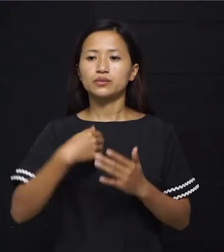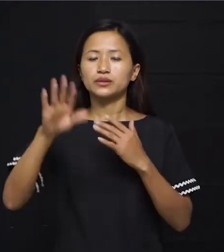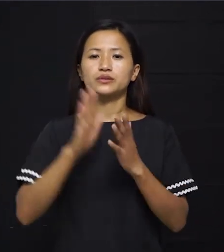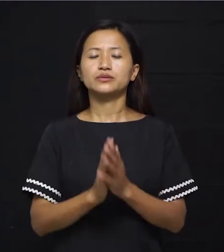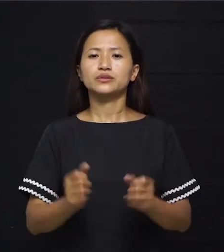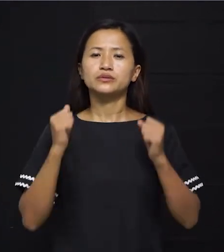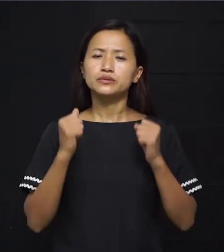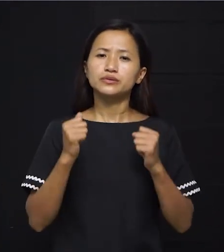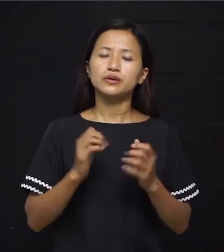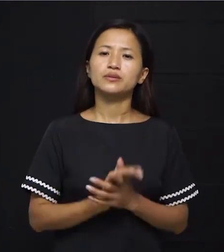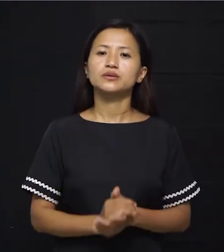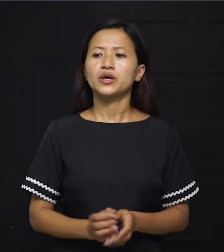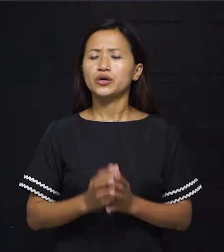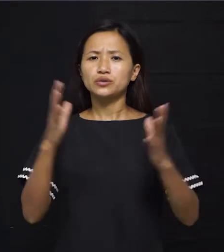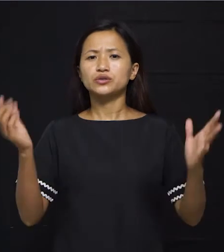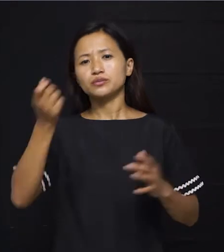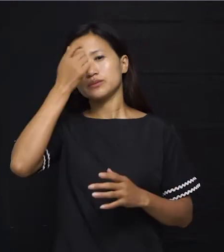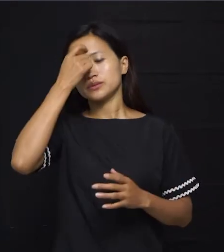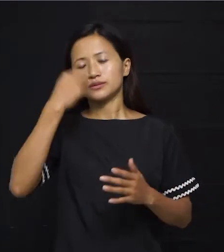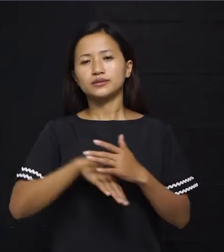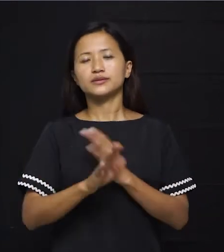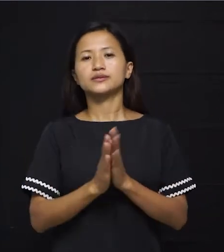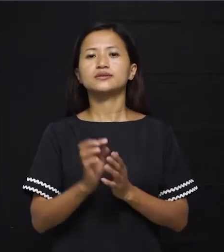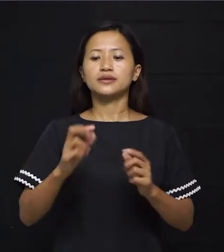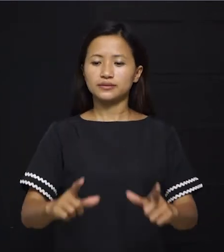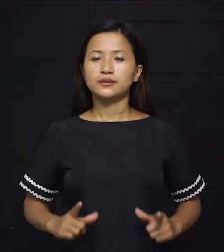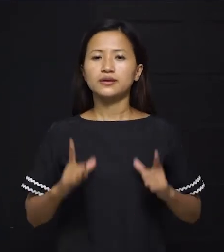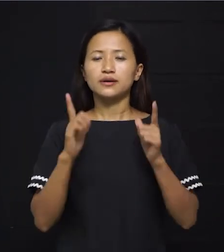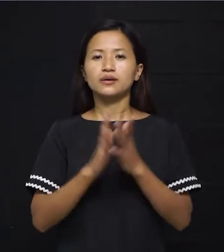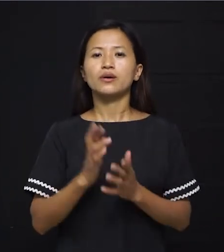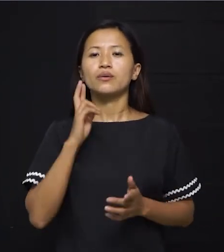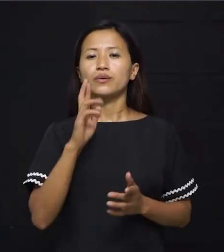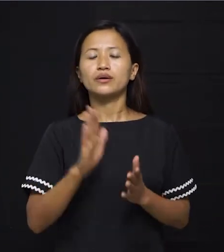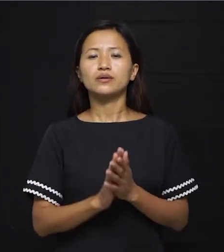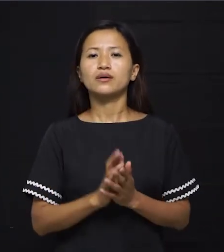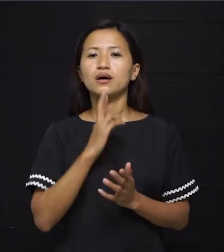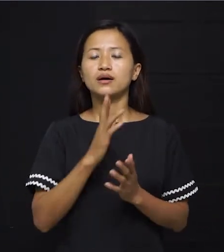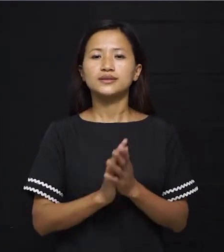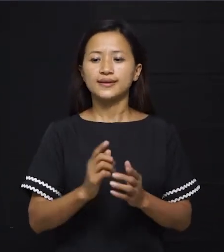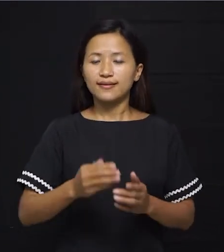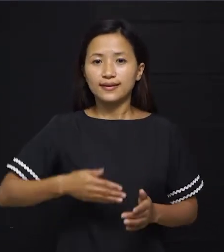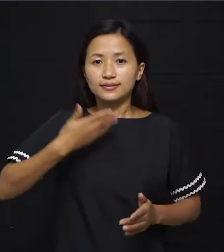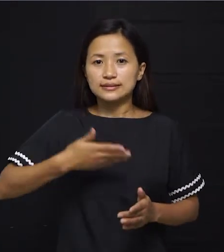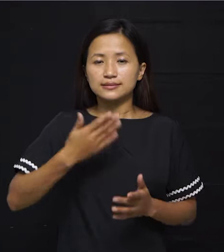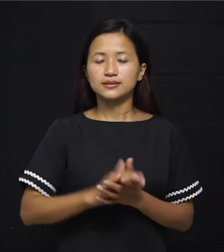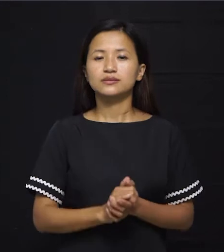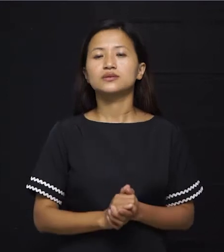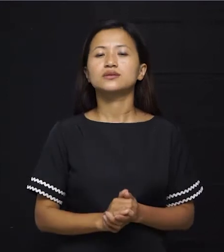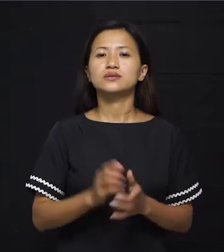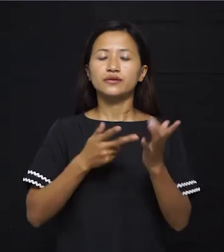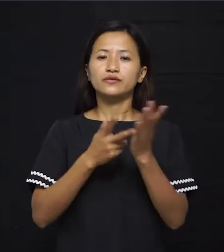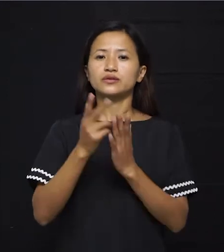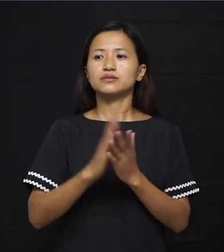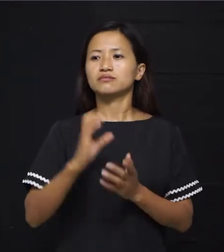was a huge problem in his life. And I want you to remember that we are dealing with a story in the village and not in cities